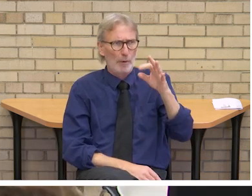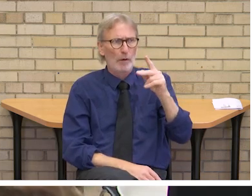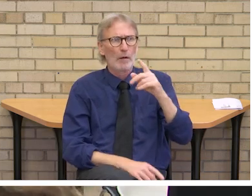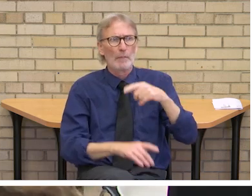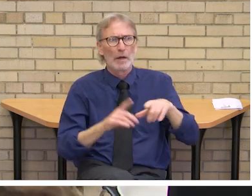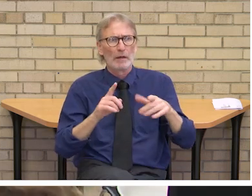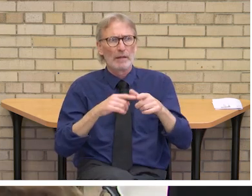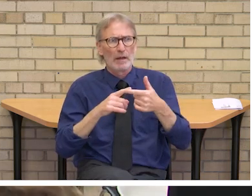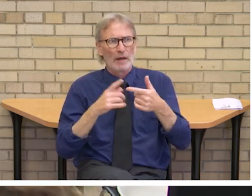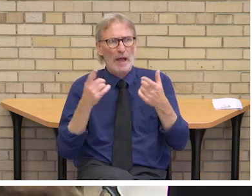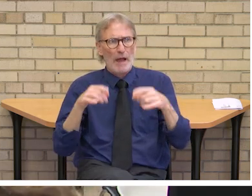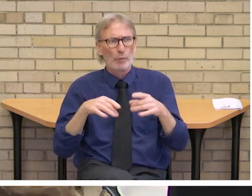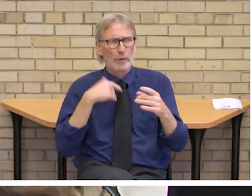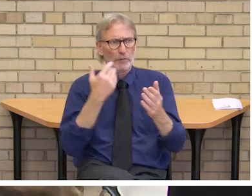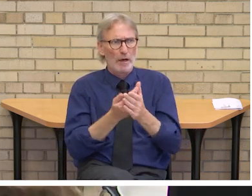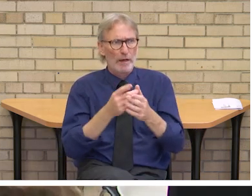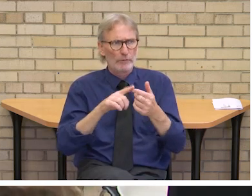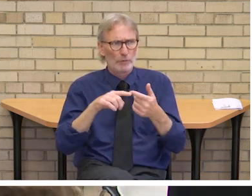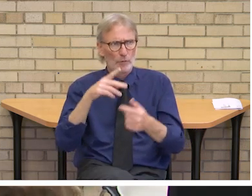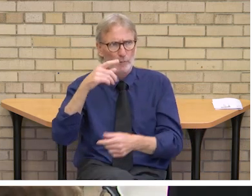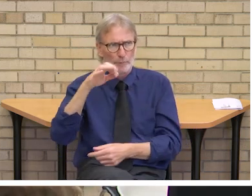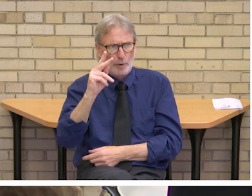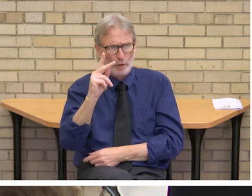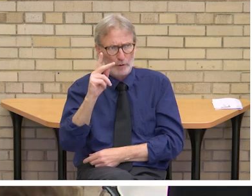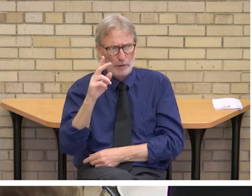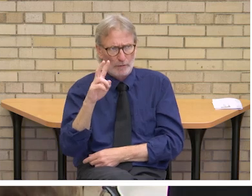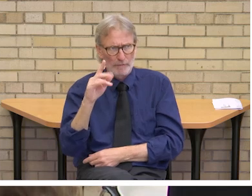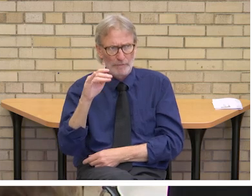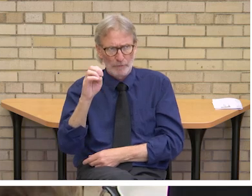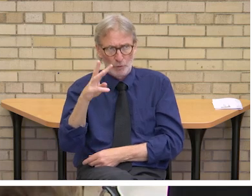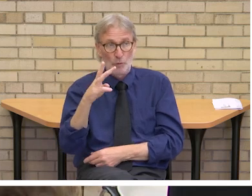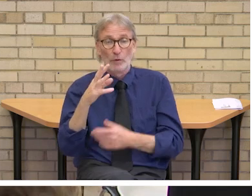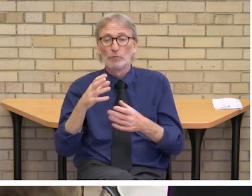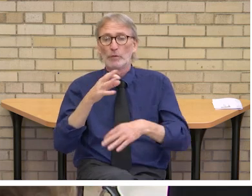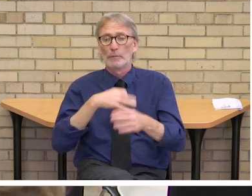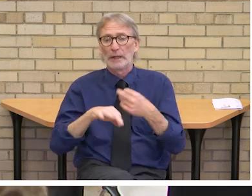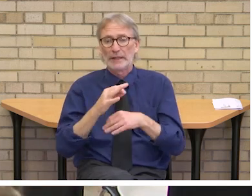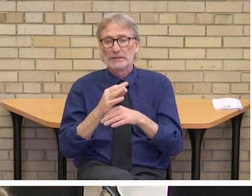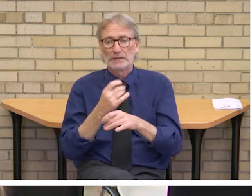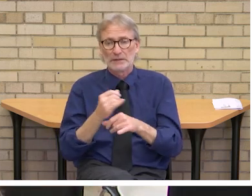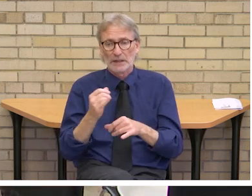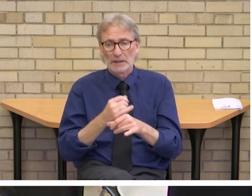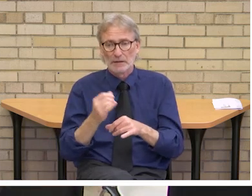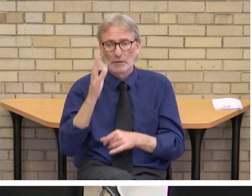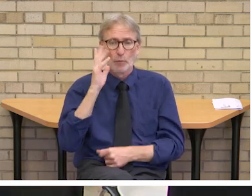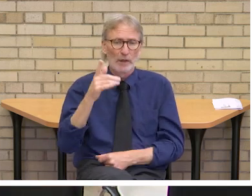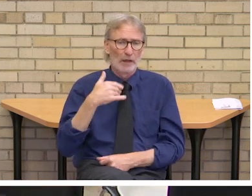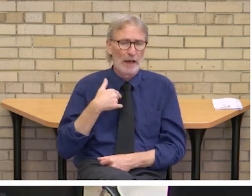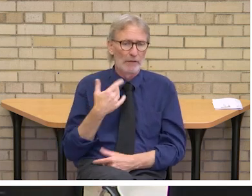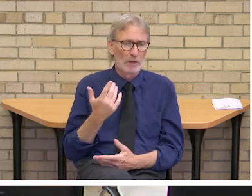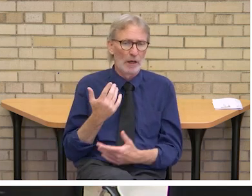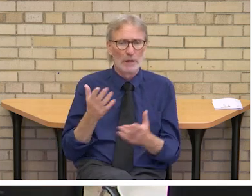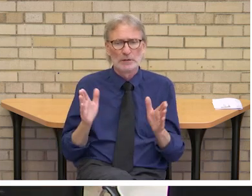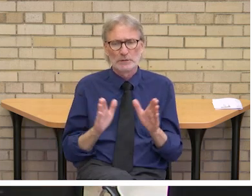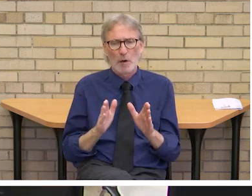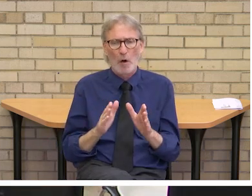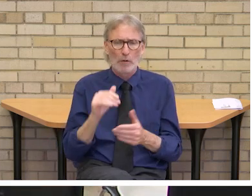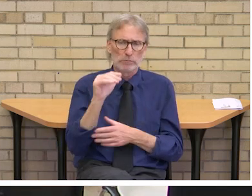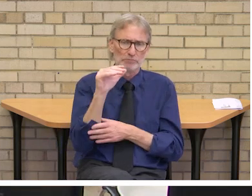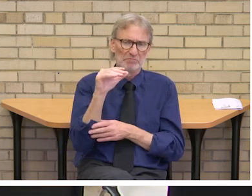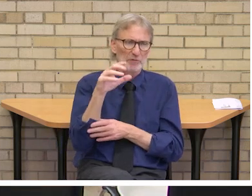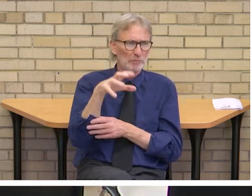abutment right by Parkview and we're replacing steel there, there will be a relatively small crane,